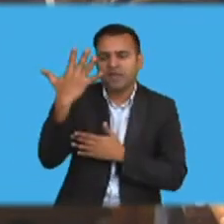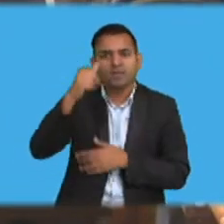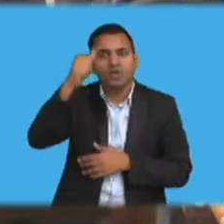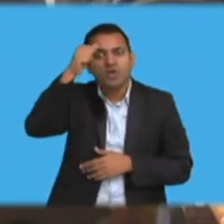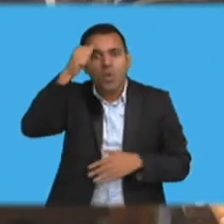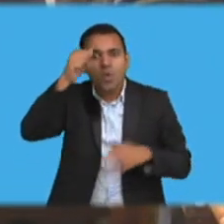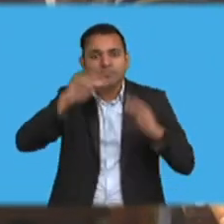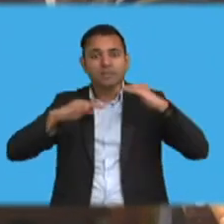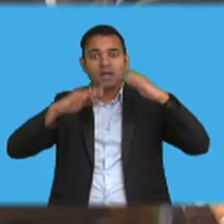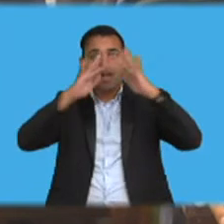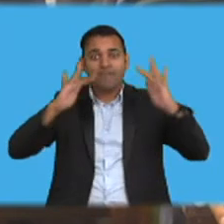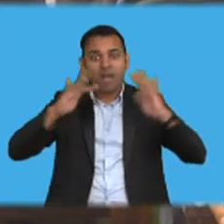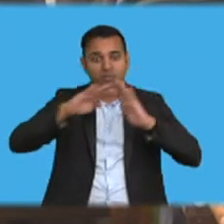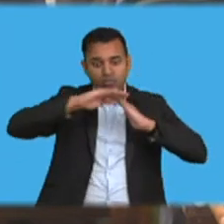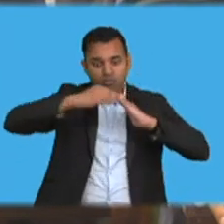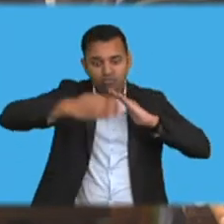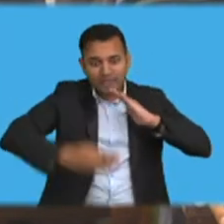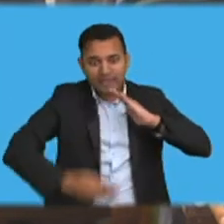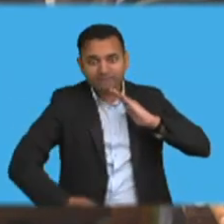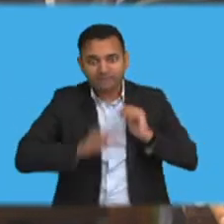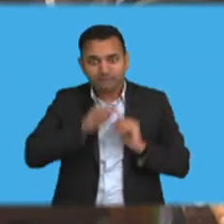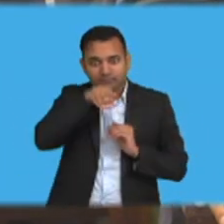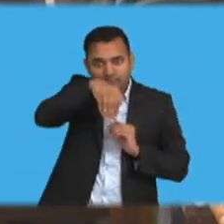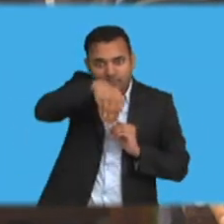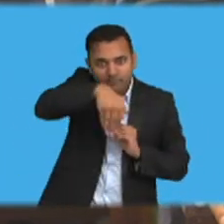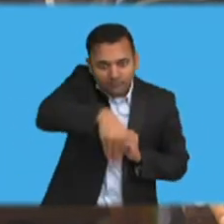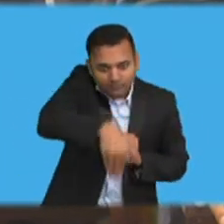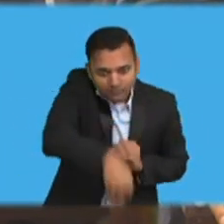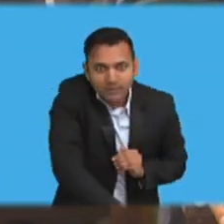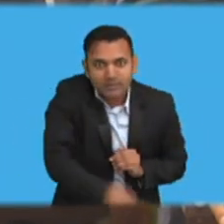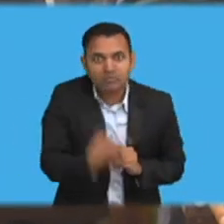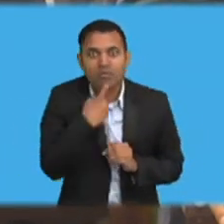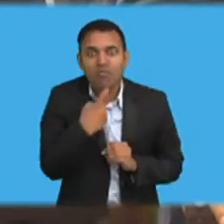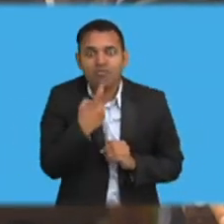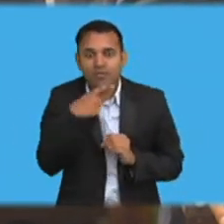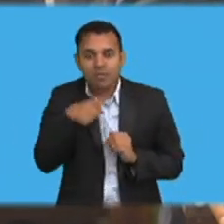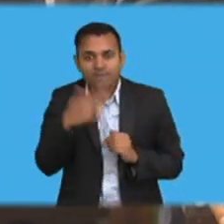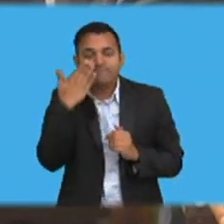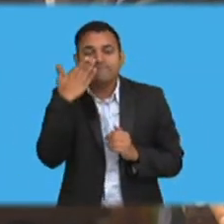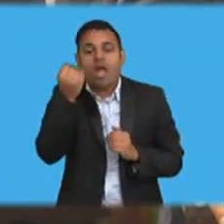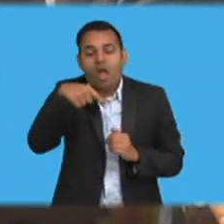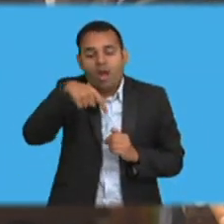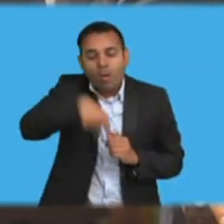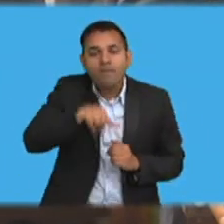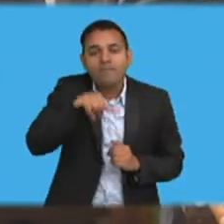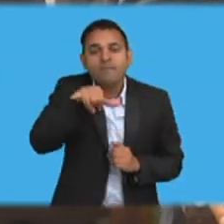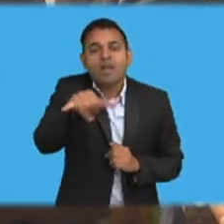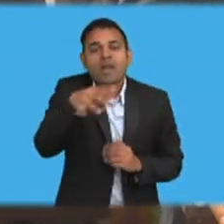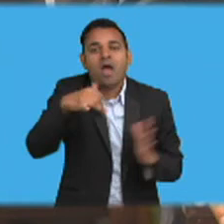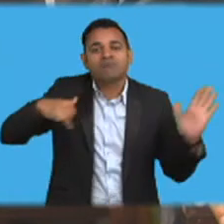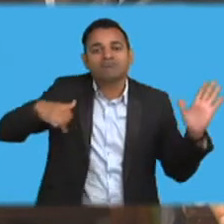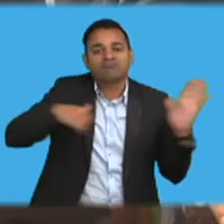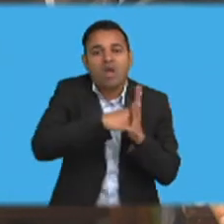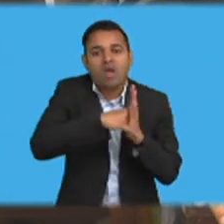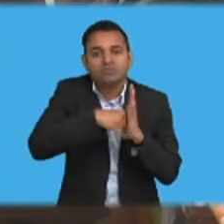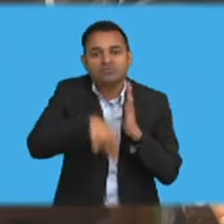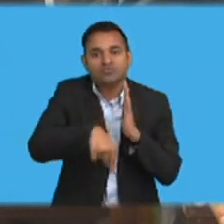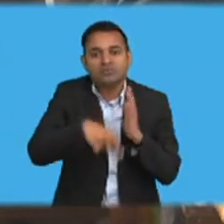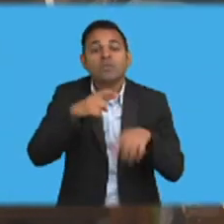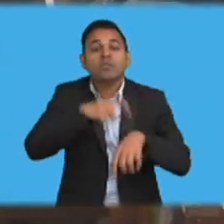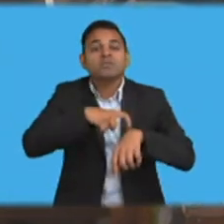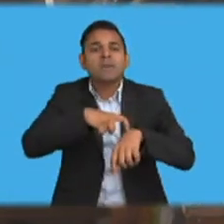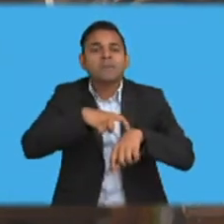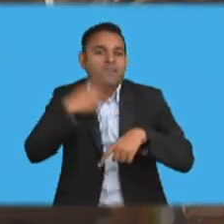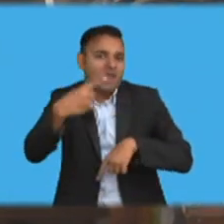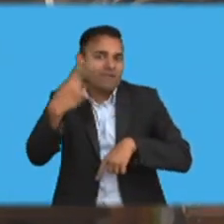approximately 2.5 kilometers southeast of Dongoro village. At 1100 hours, the search teams regrouped in Dongoro